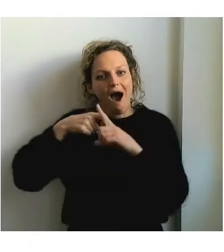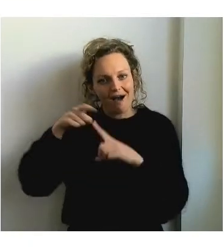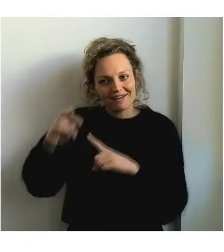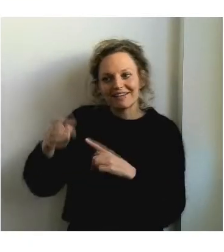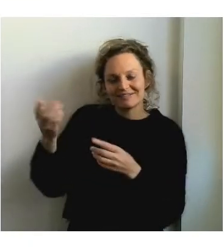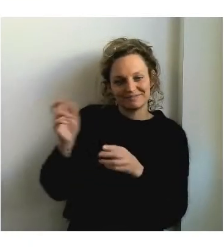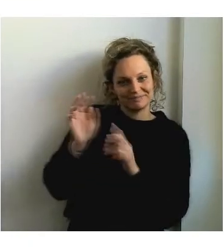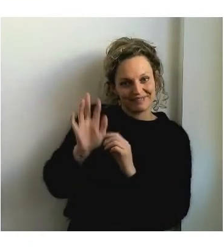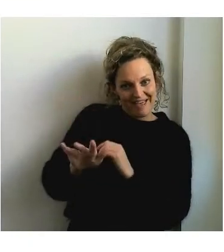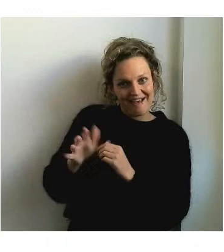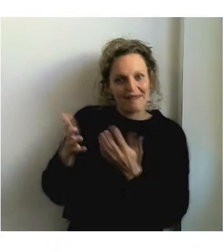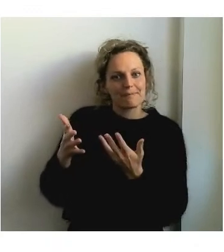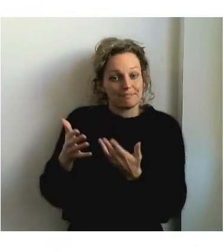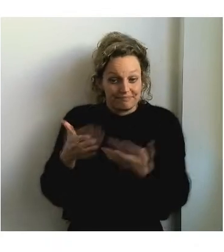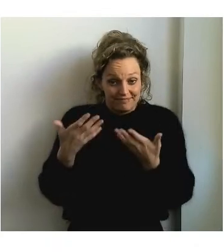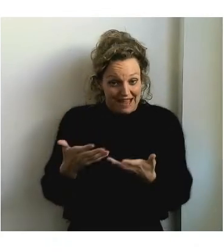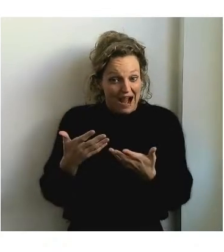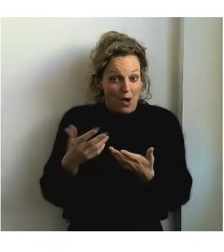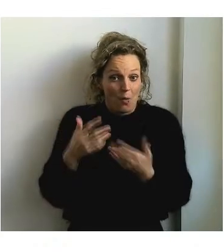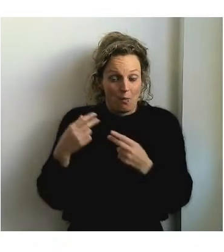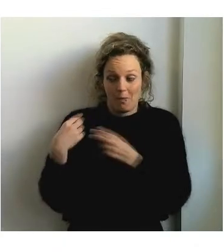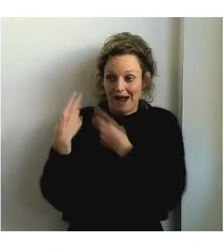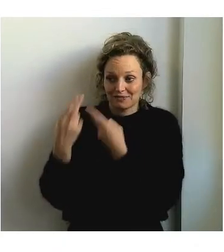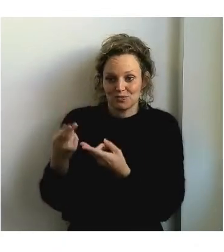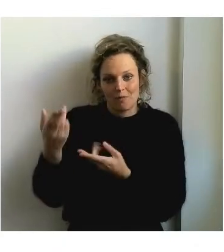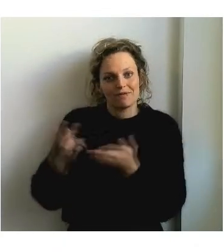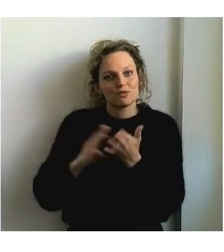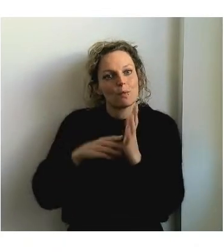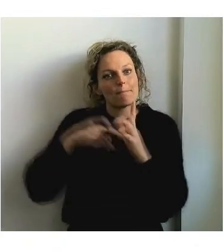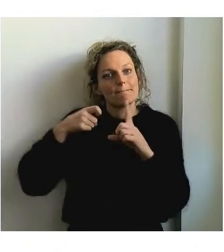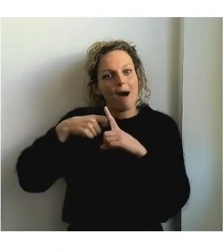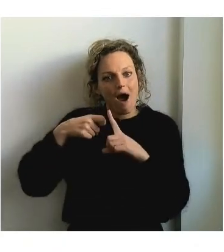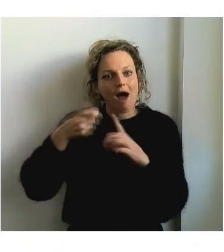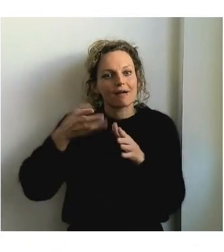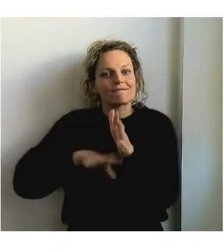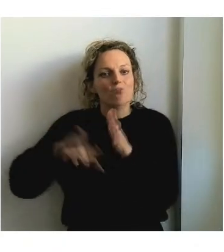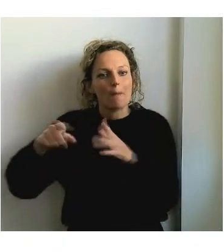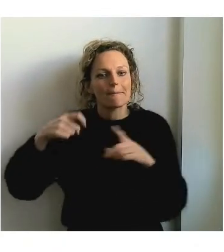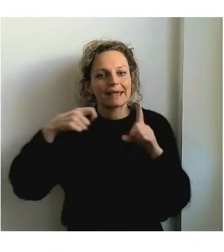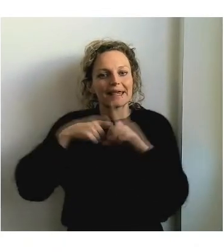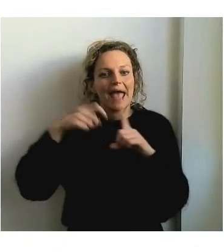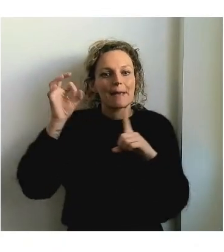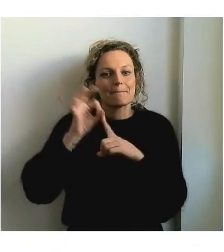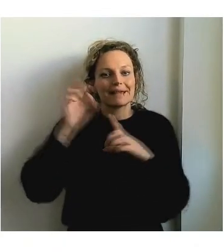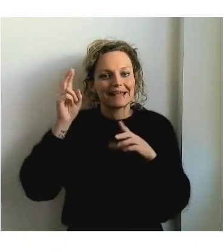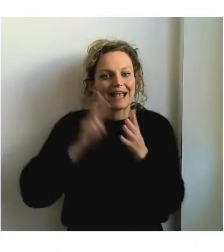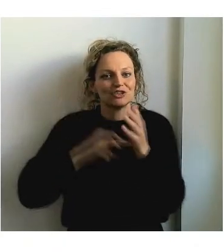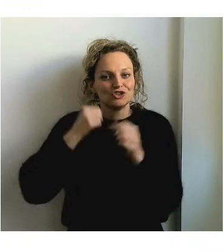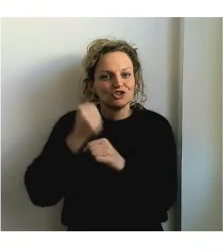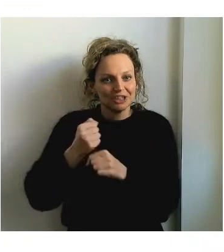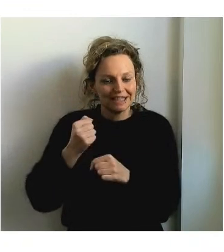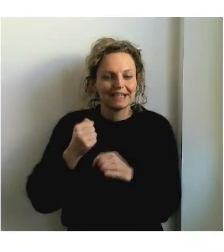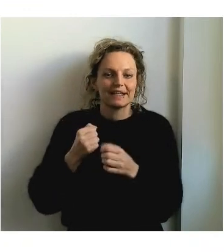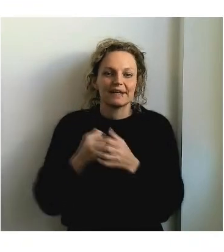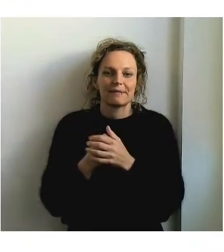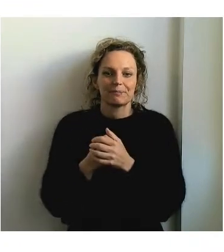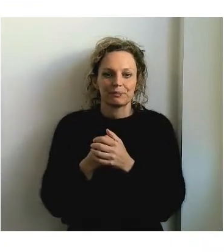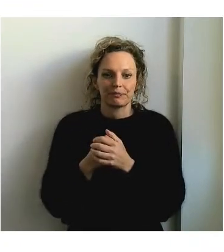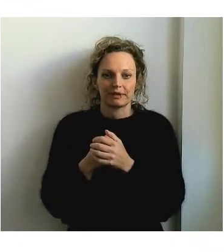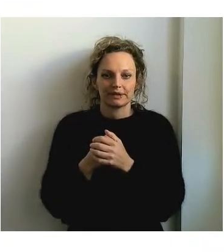move on to Mark, Mark from KPMG. As we know, Mark, KPMG is a